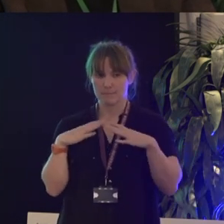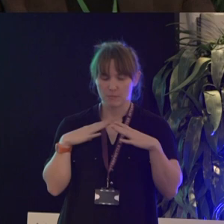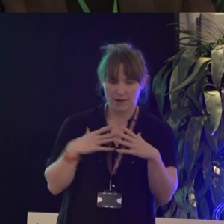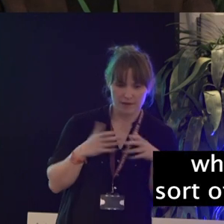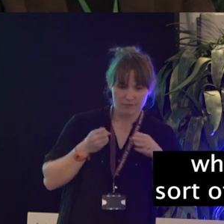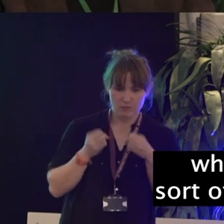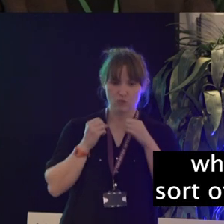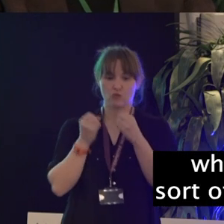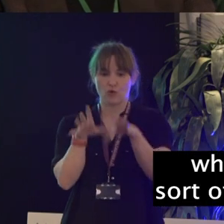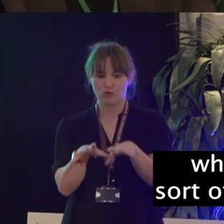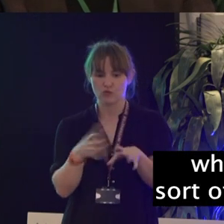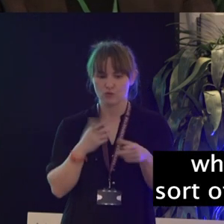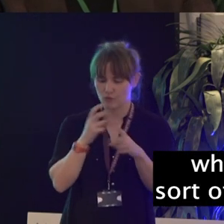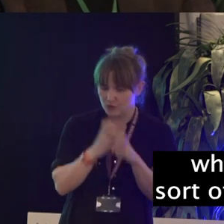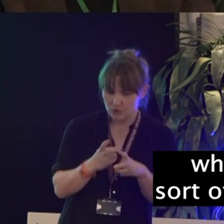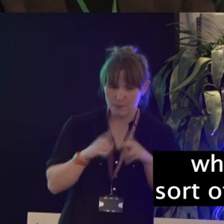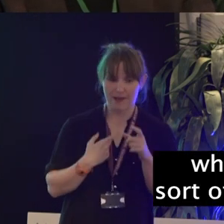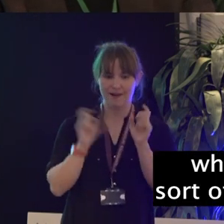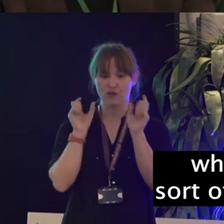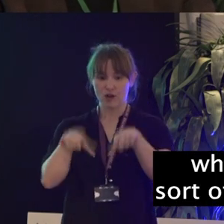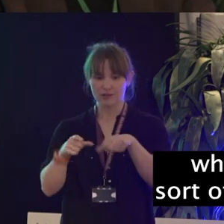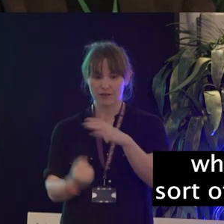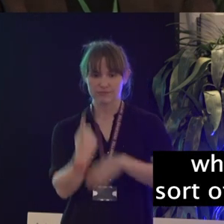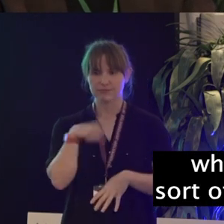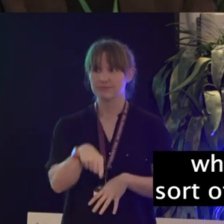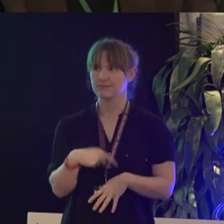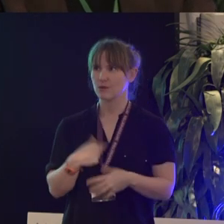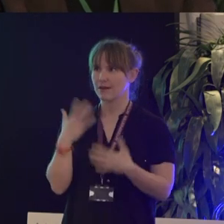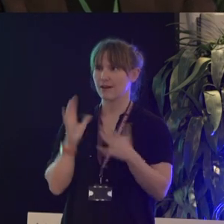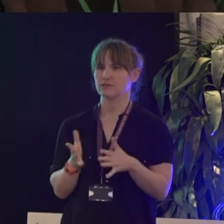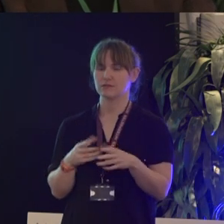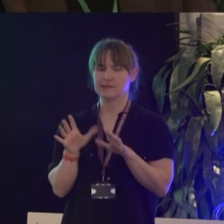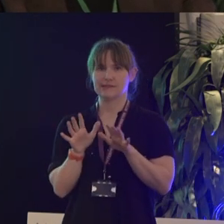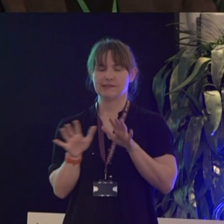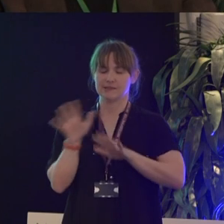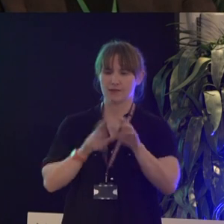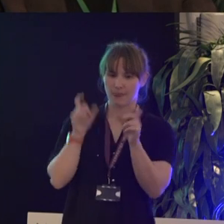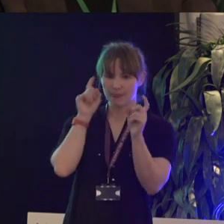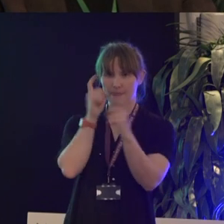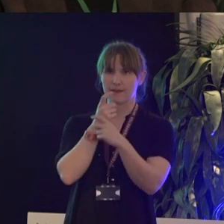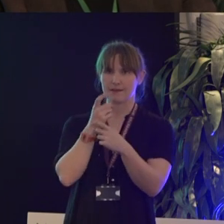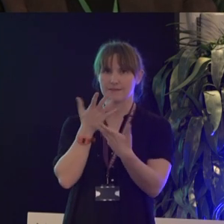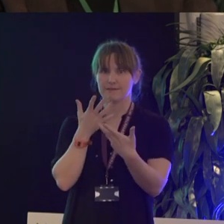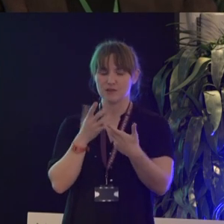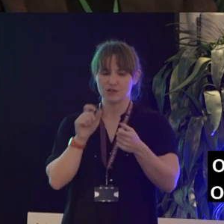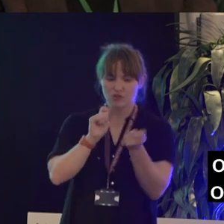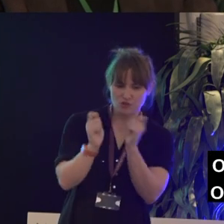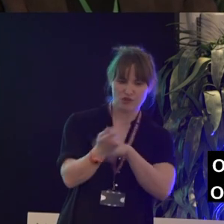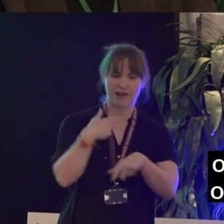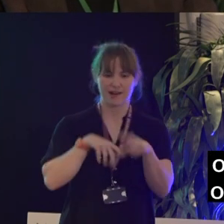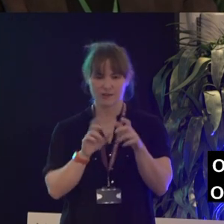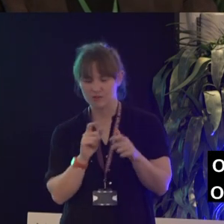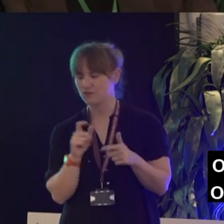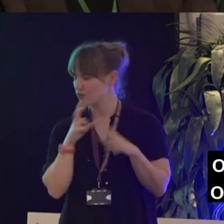lockdown, which meant that everything we'd sort of designed had to be reconfigured and rejigged, which has made sort of that